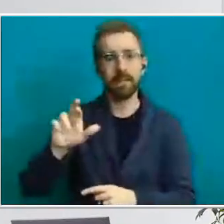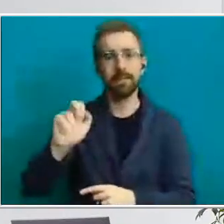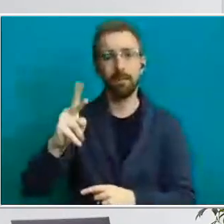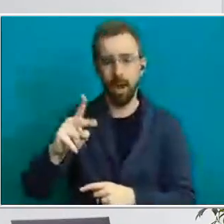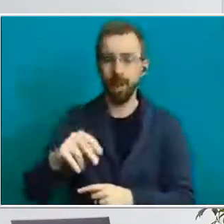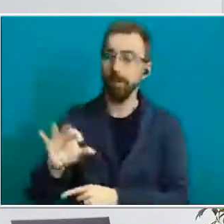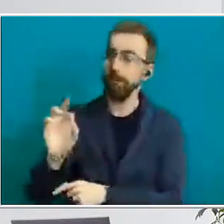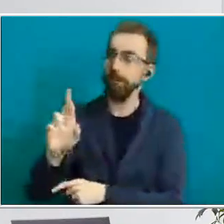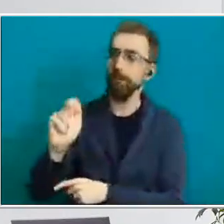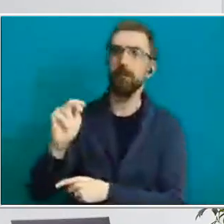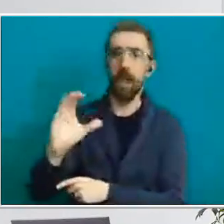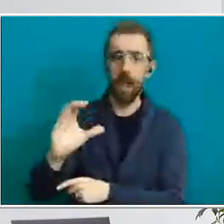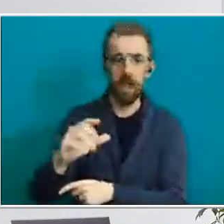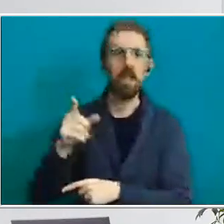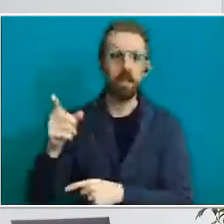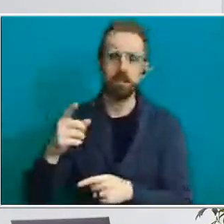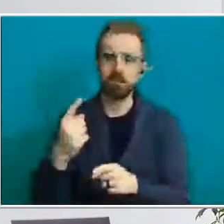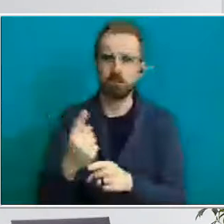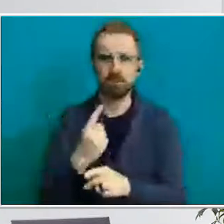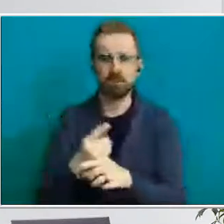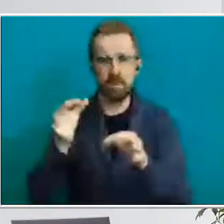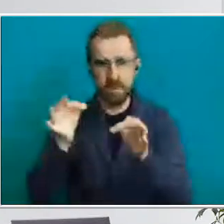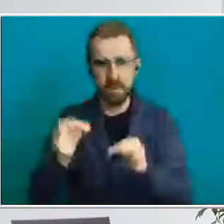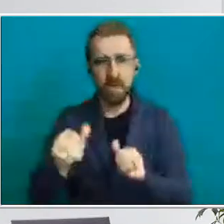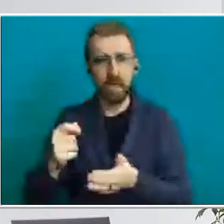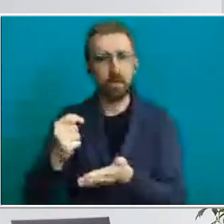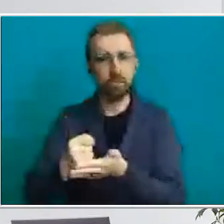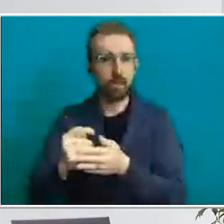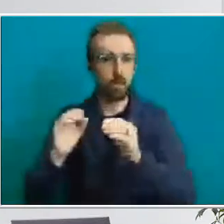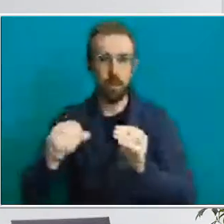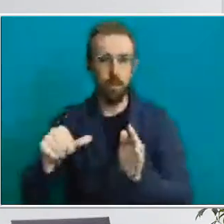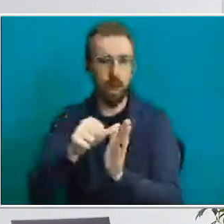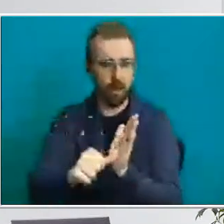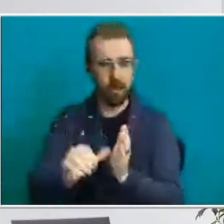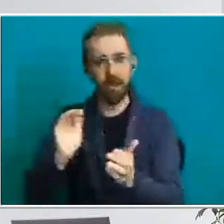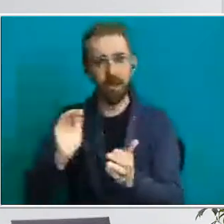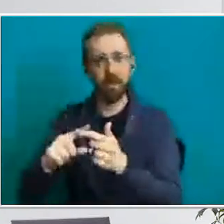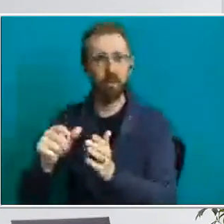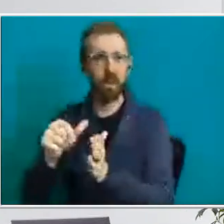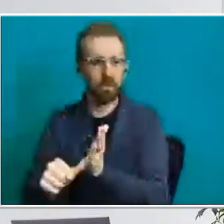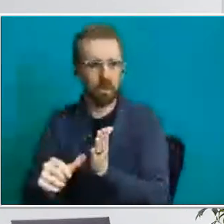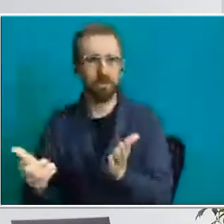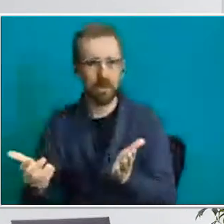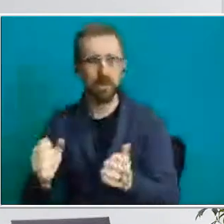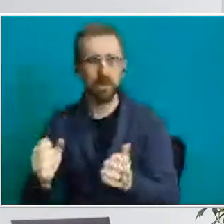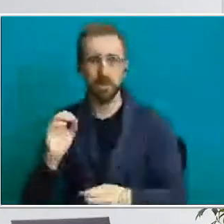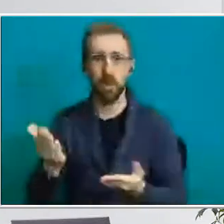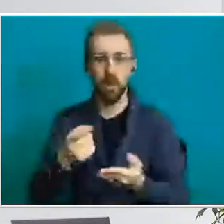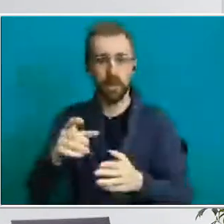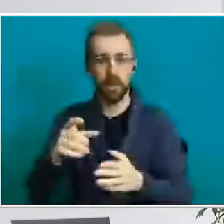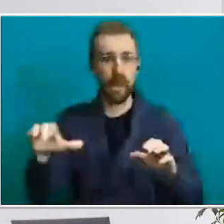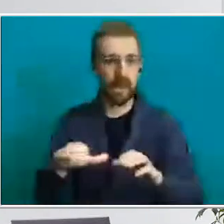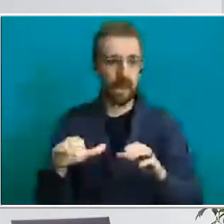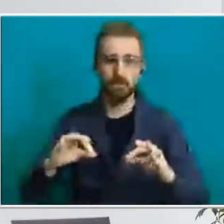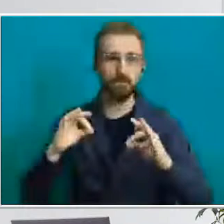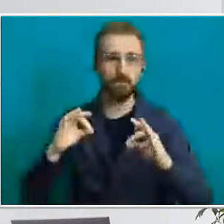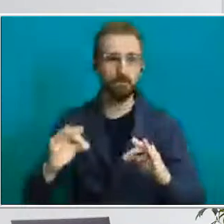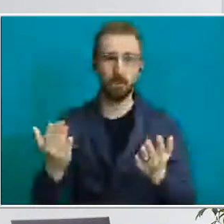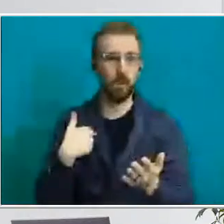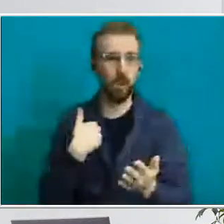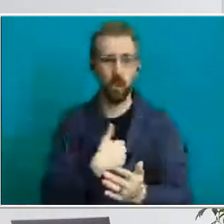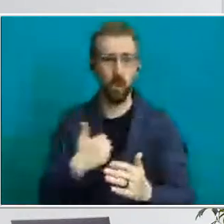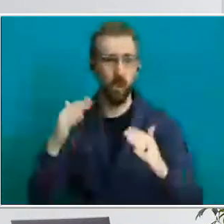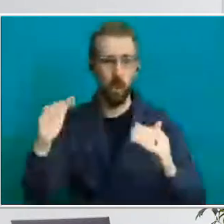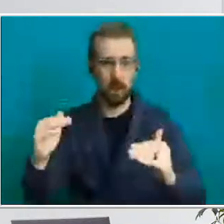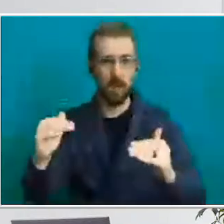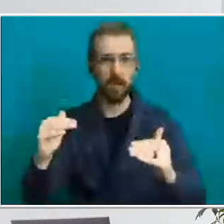we make a decision whether it's something that could be treated non-operatively versus operatively. So I think what they did was completely what we're hoping that most